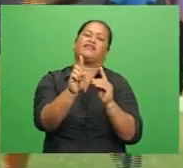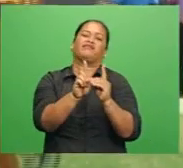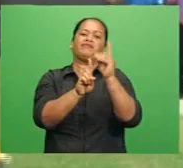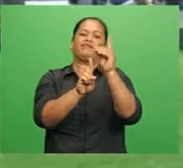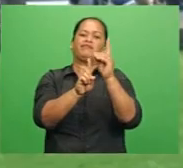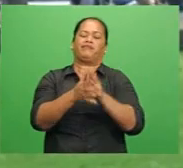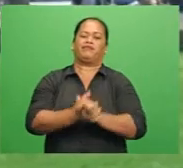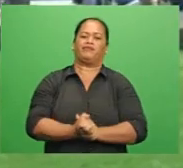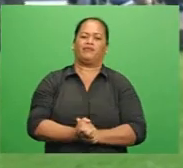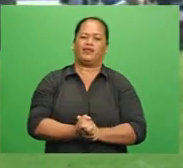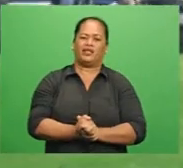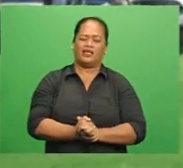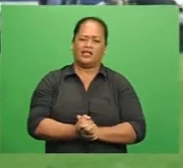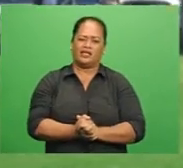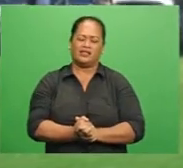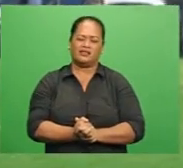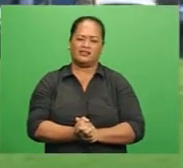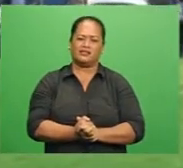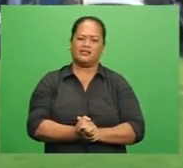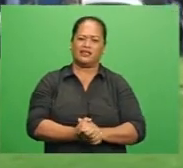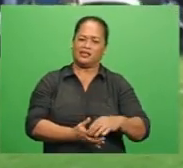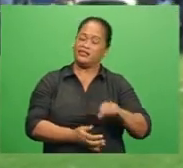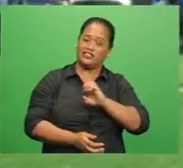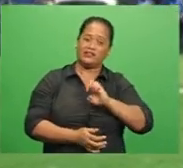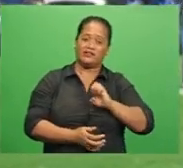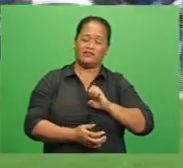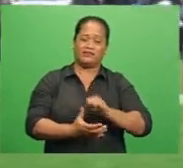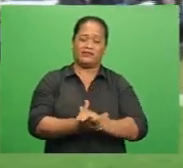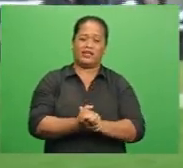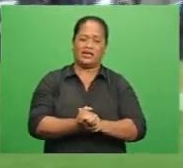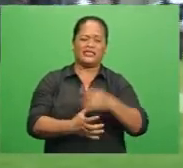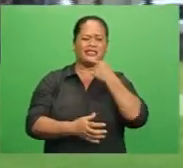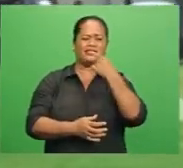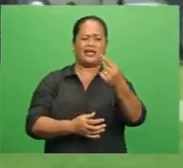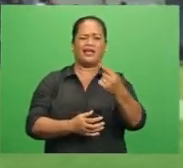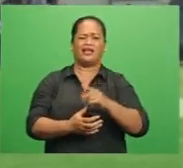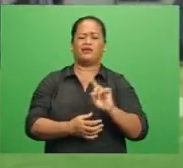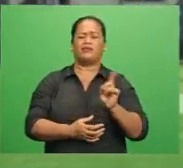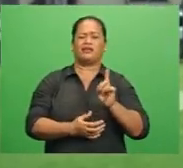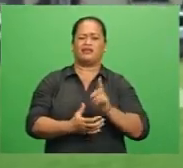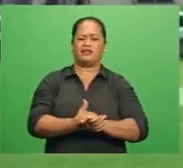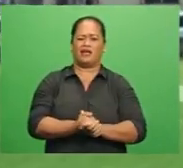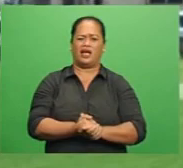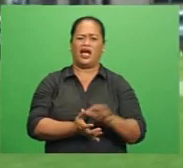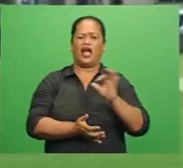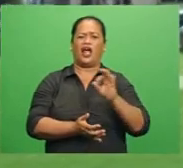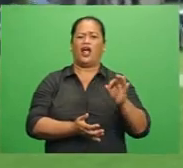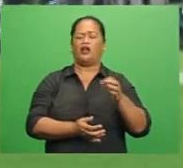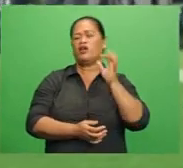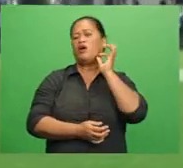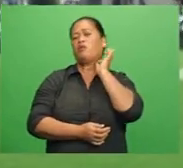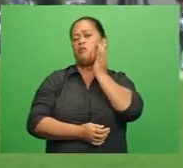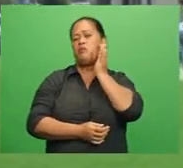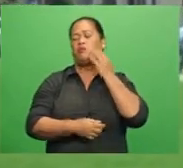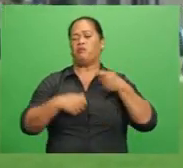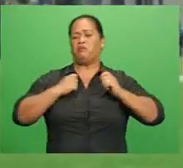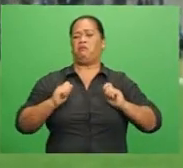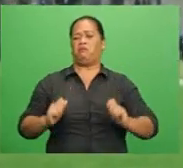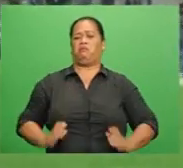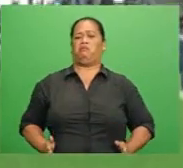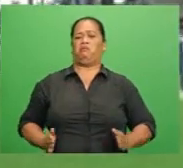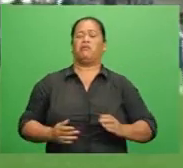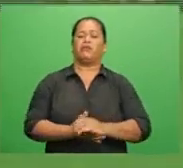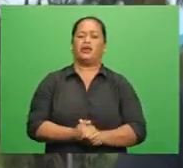Executive Alex Conrate says it's not the fame that comes with donning the white jersey, but the pride of representing the country in the